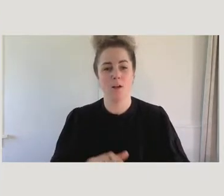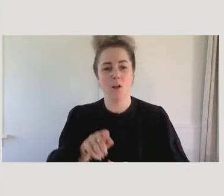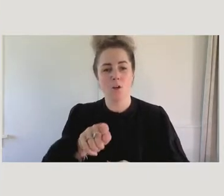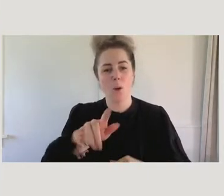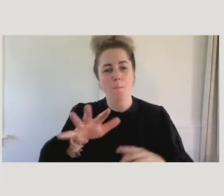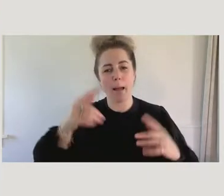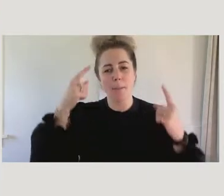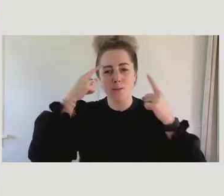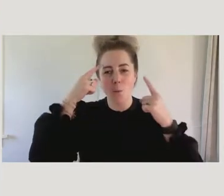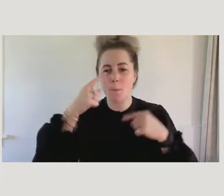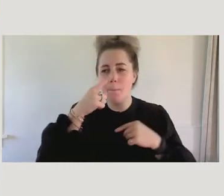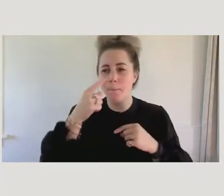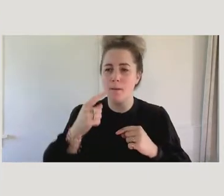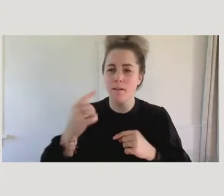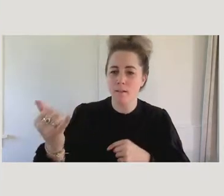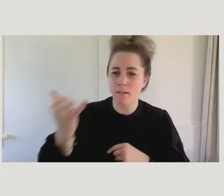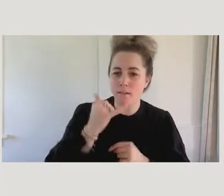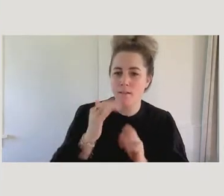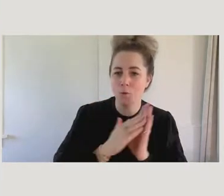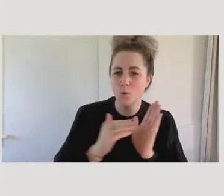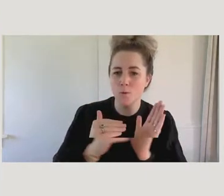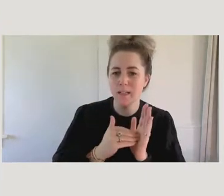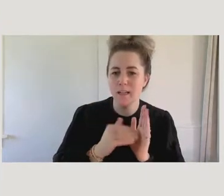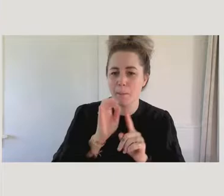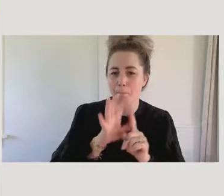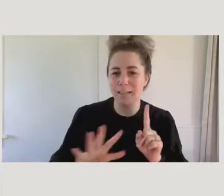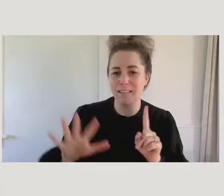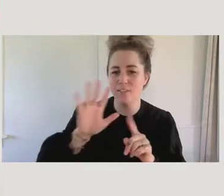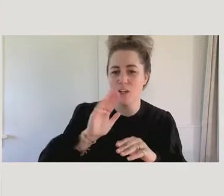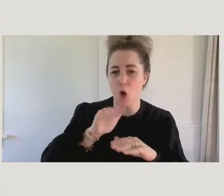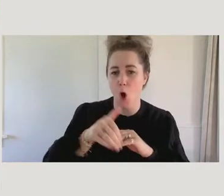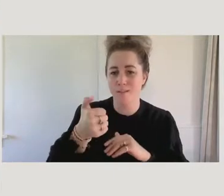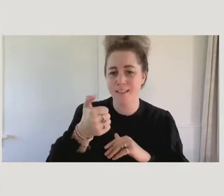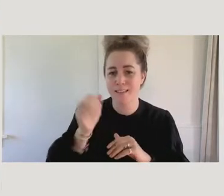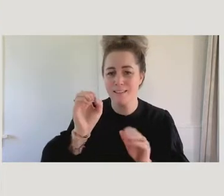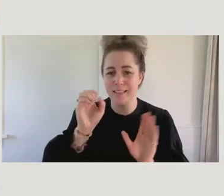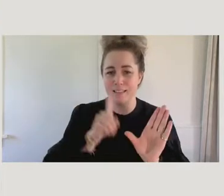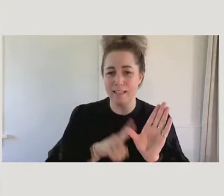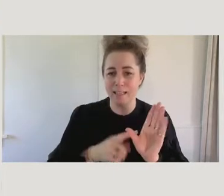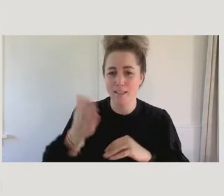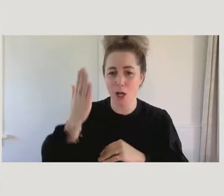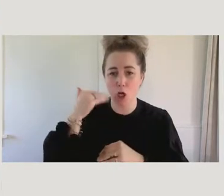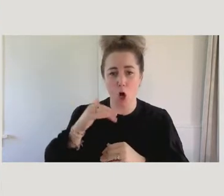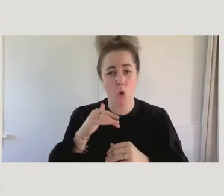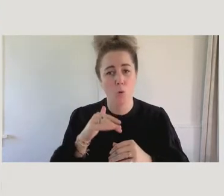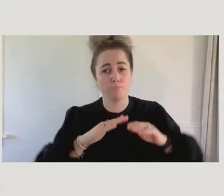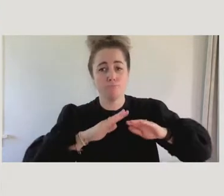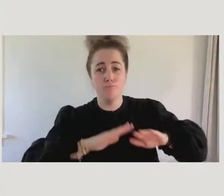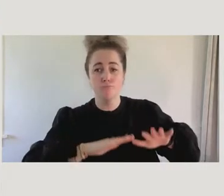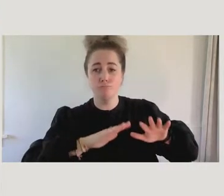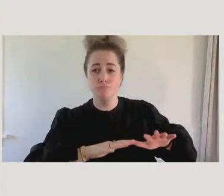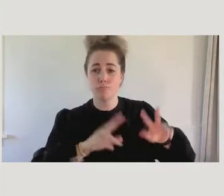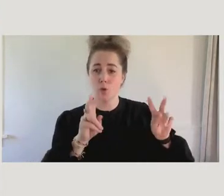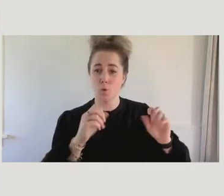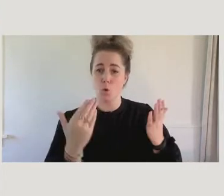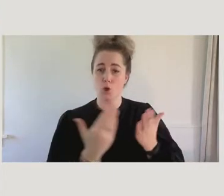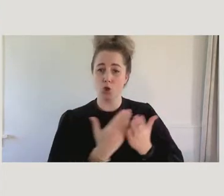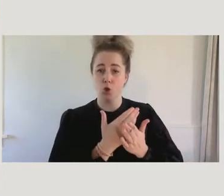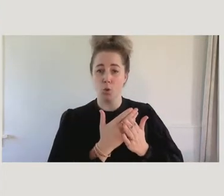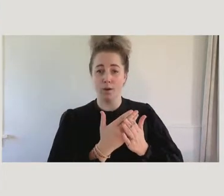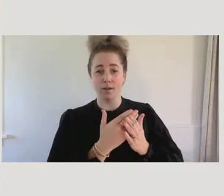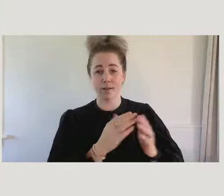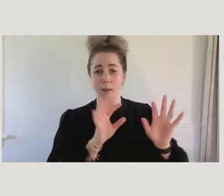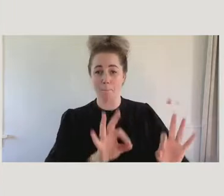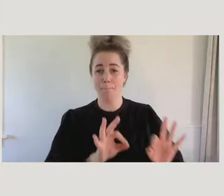people just came to New Zealand from the Pacific over 60 years ago settled themselves in the main centers and called this place their new Paradise